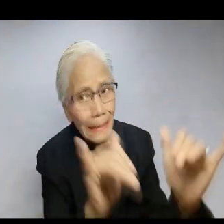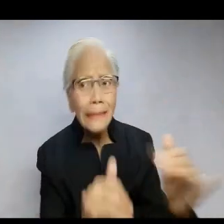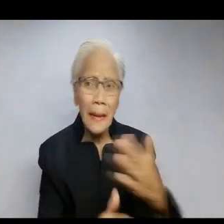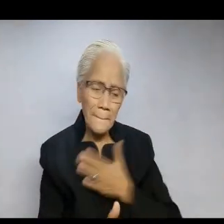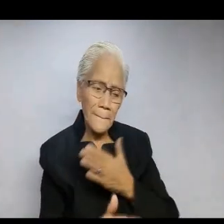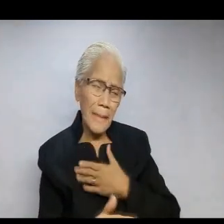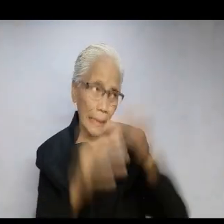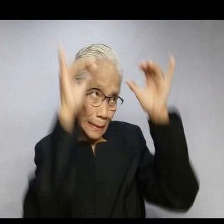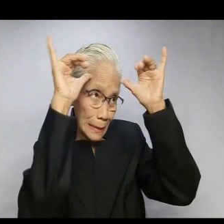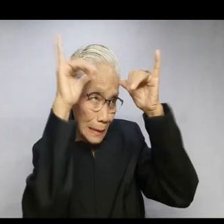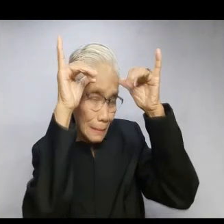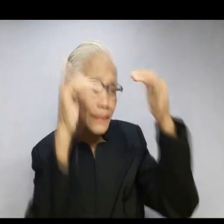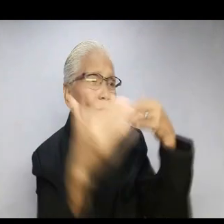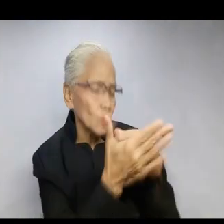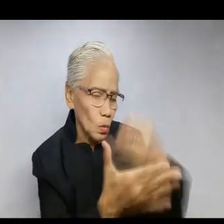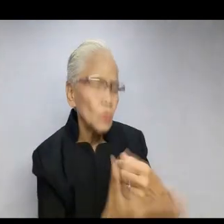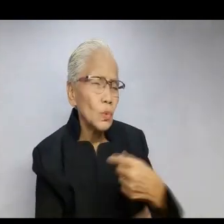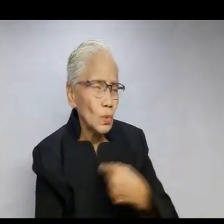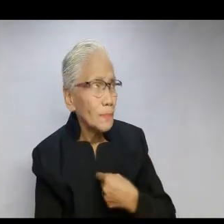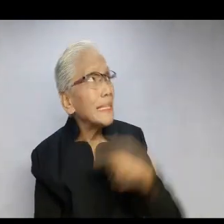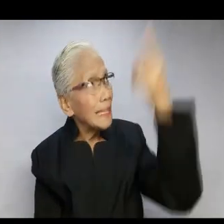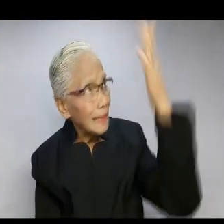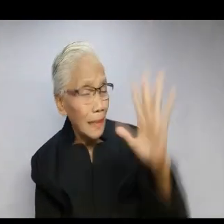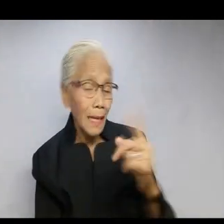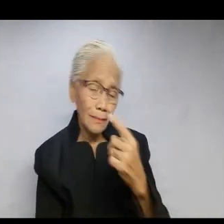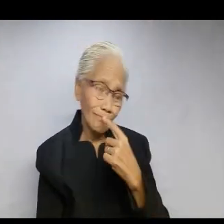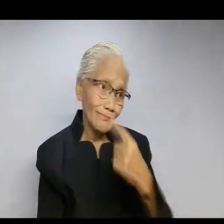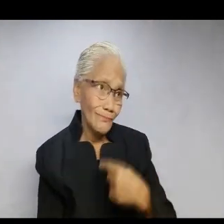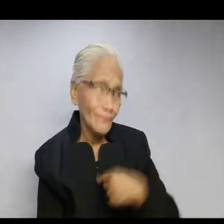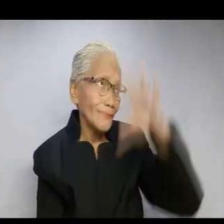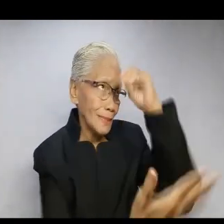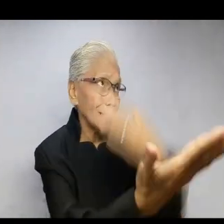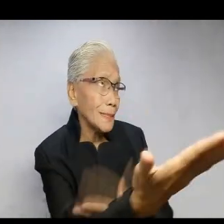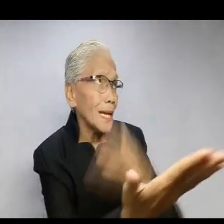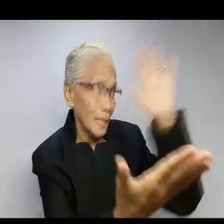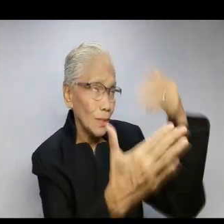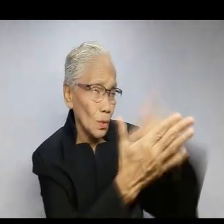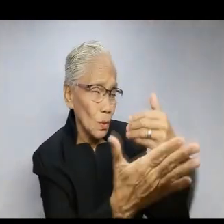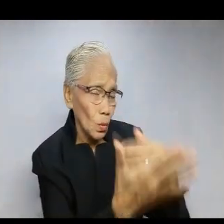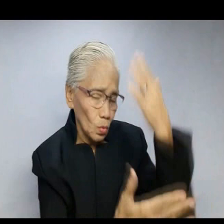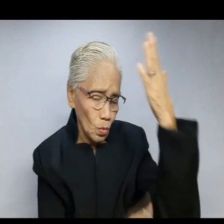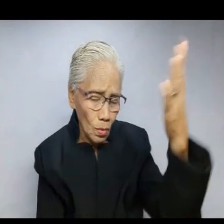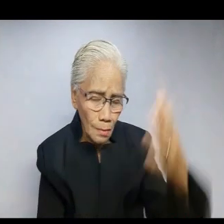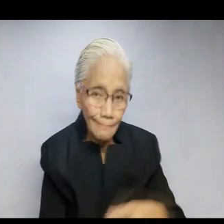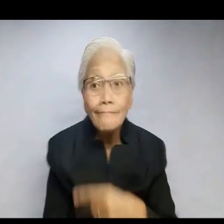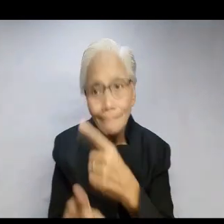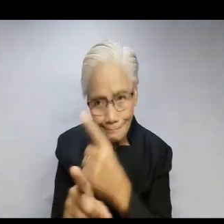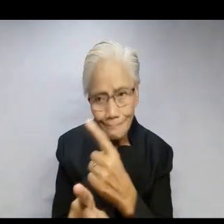It's kind of the same thing. That calf was close to me, and God's son was close to